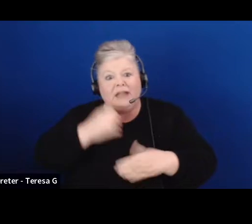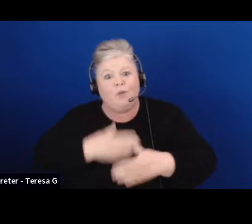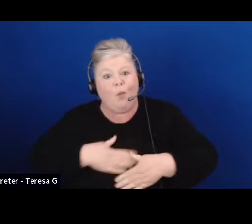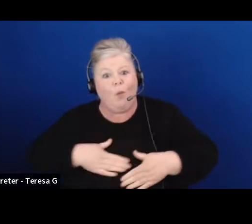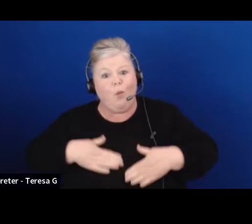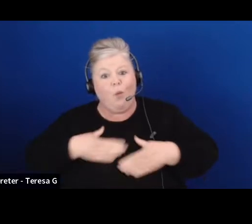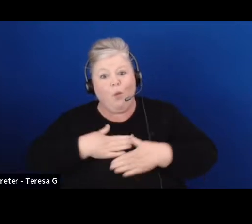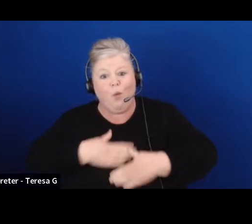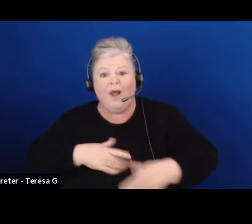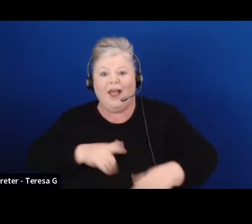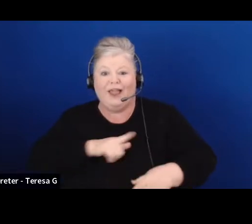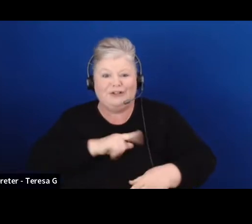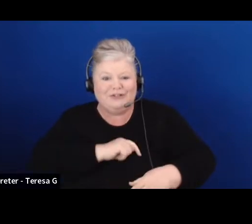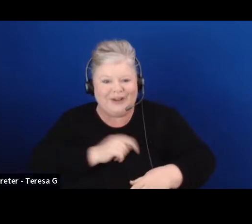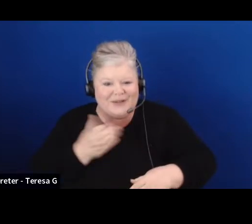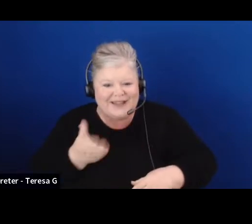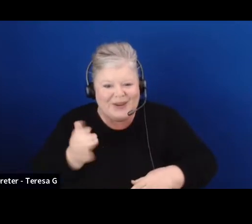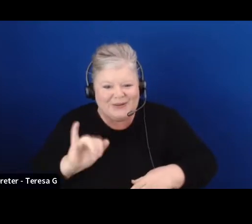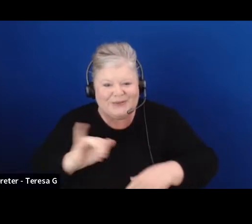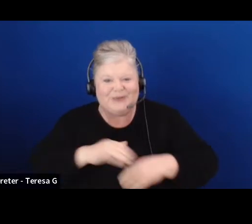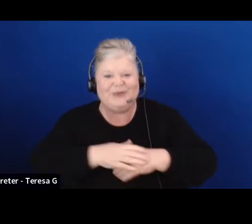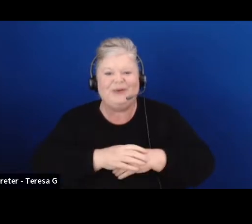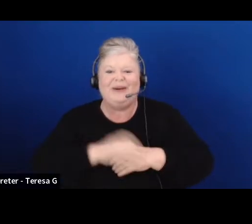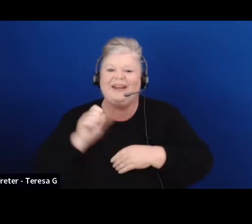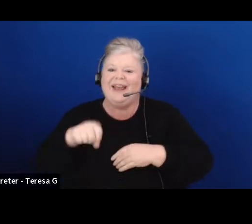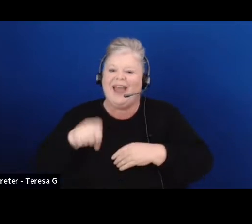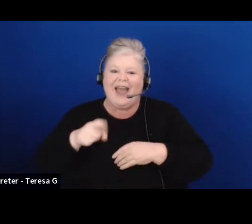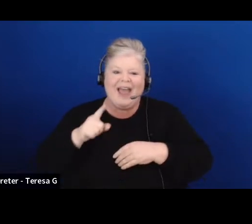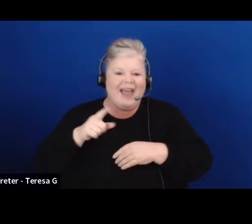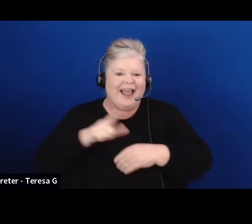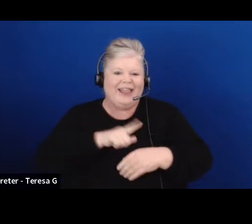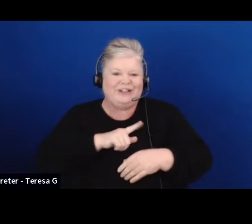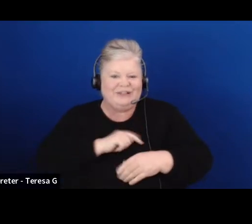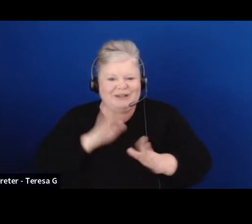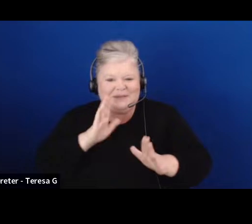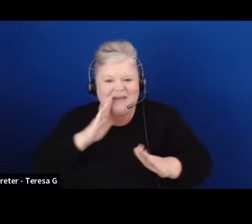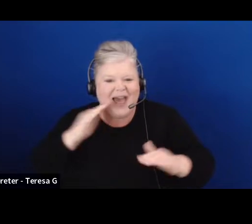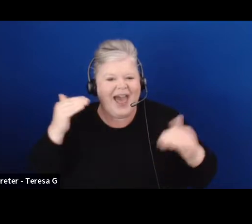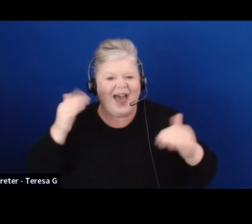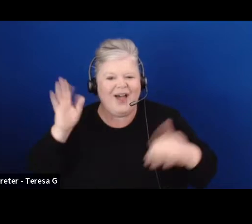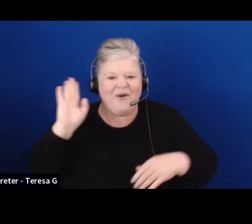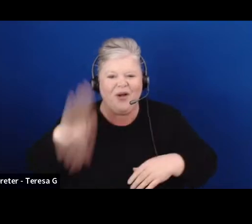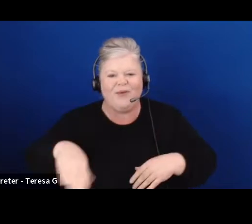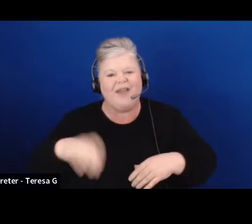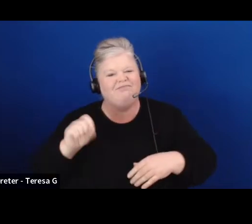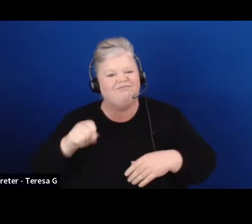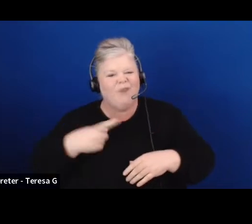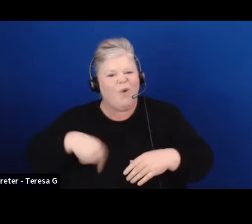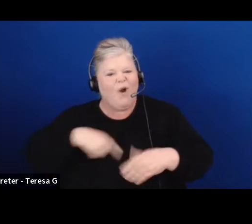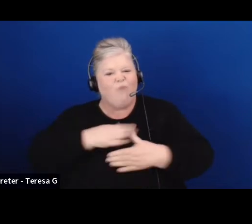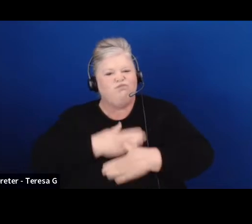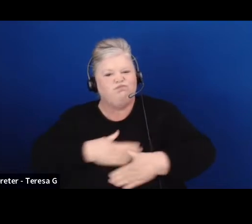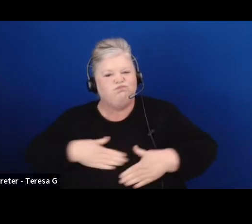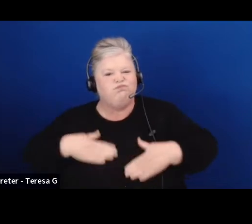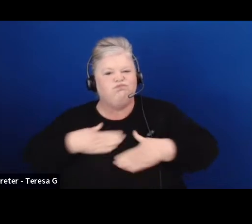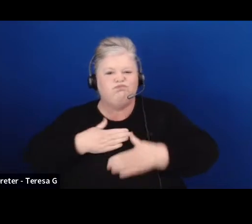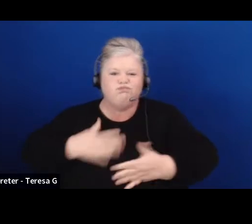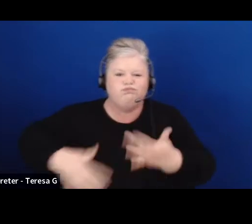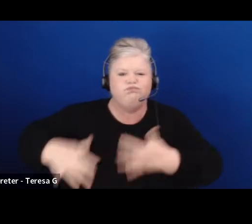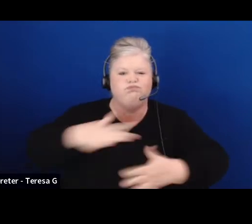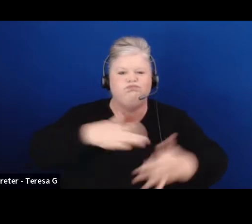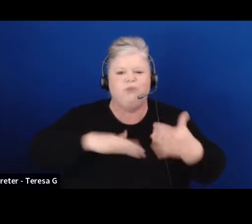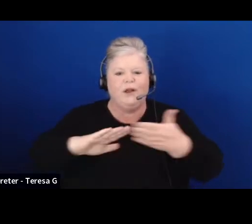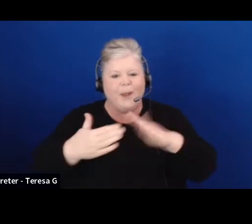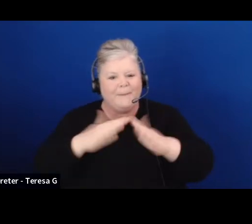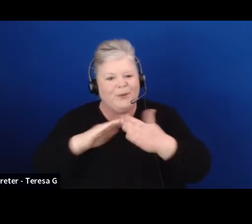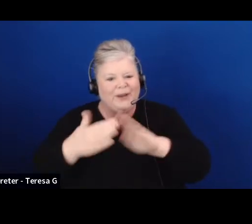a blast, and Latrina was there, just smiling the whole time. So we just love being out there in the community. Anything we can do for